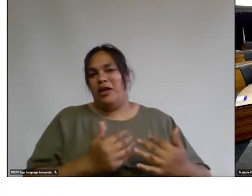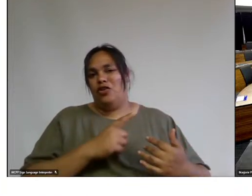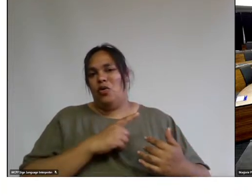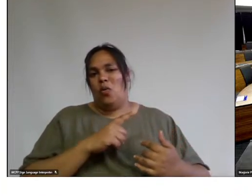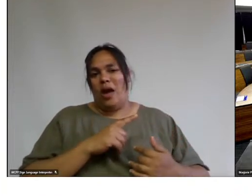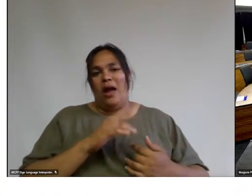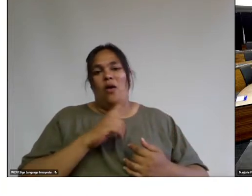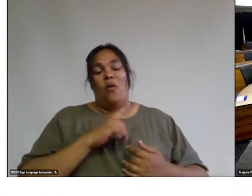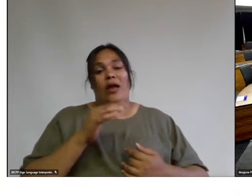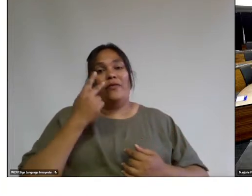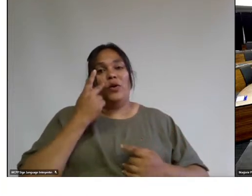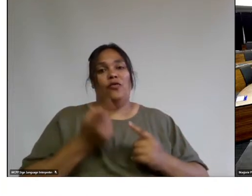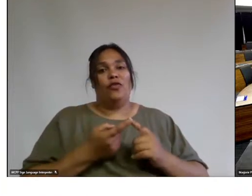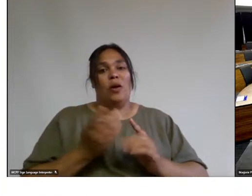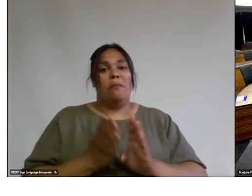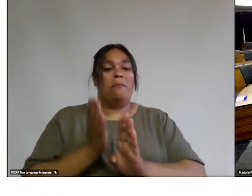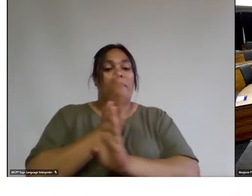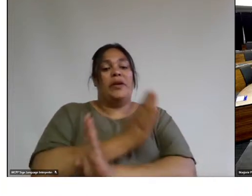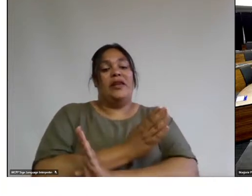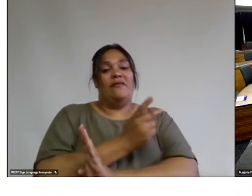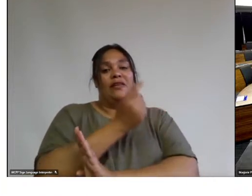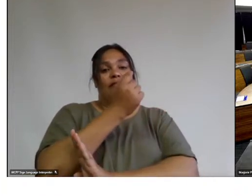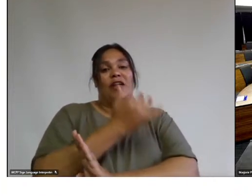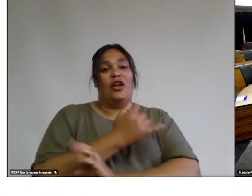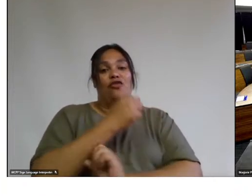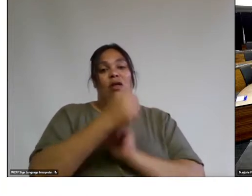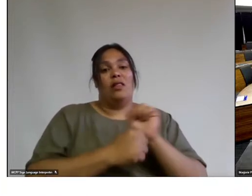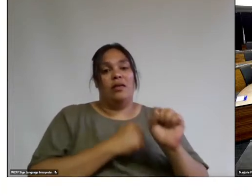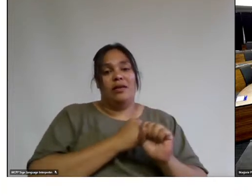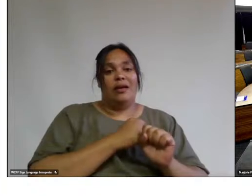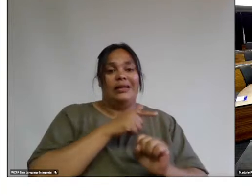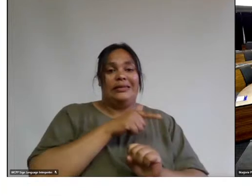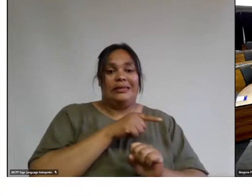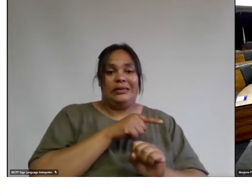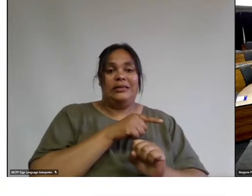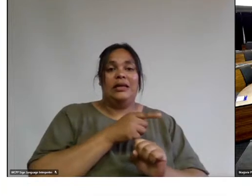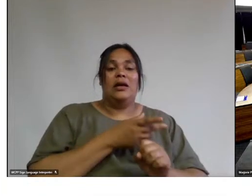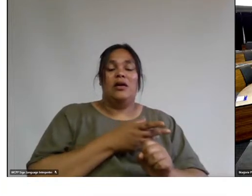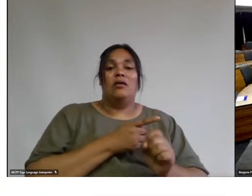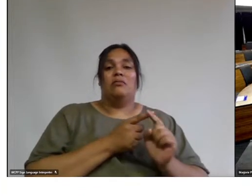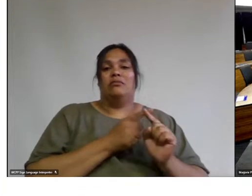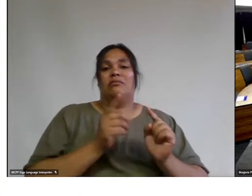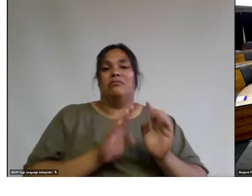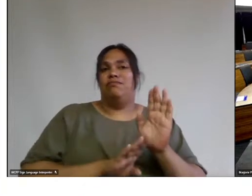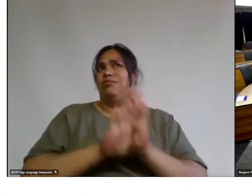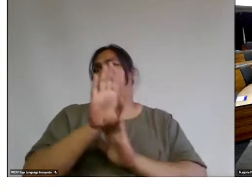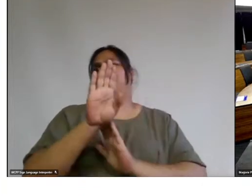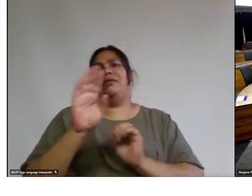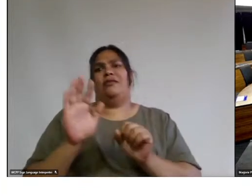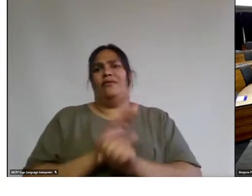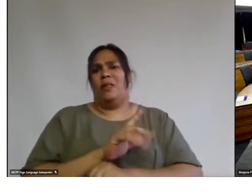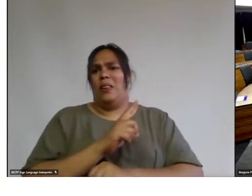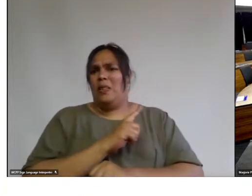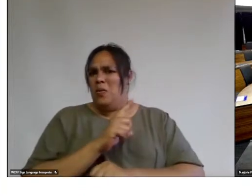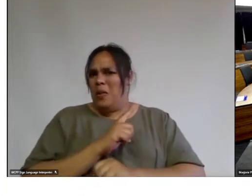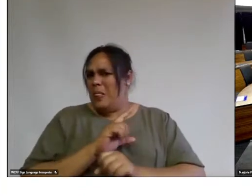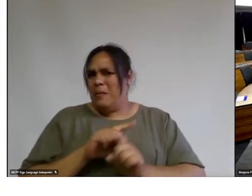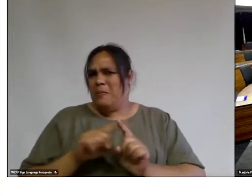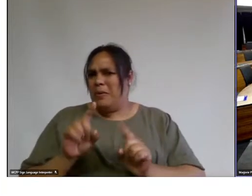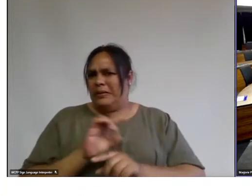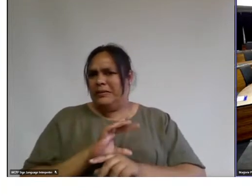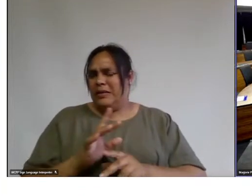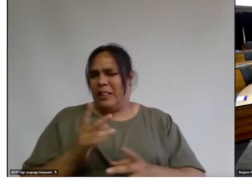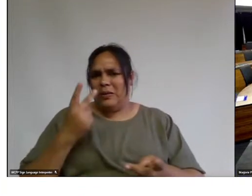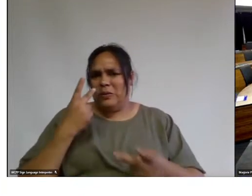look from the previous financial year, would have actually gone so much up, but still you would